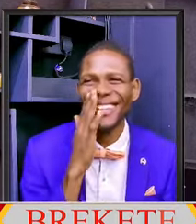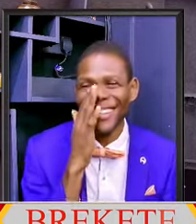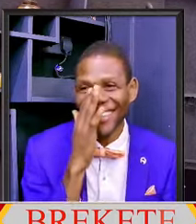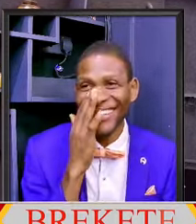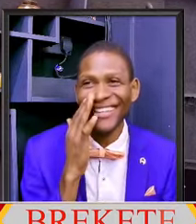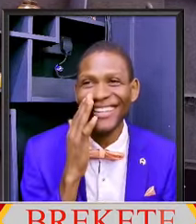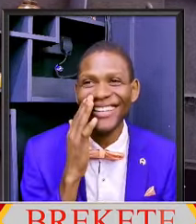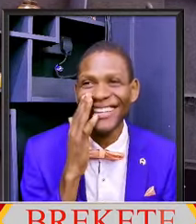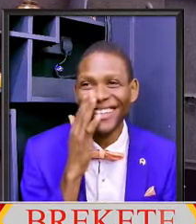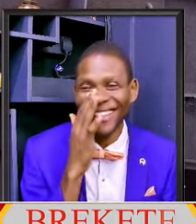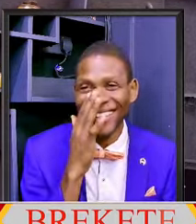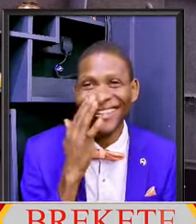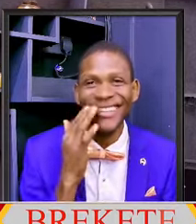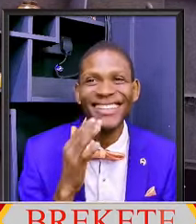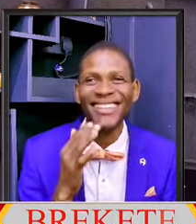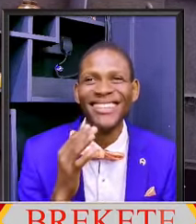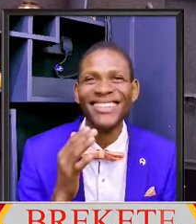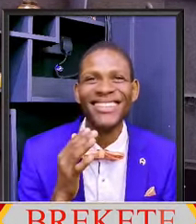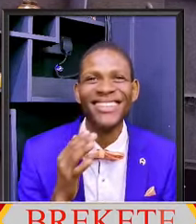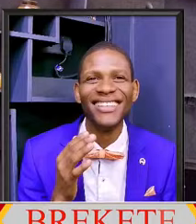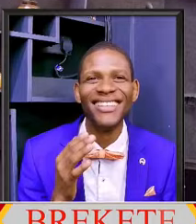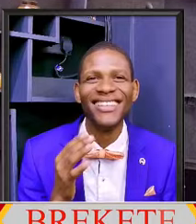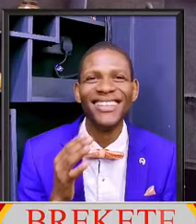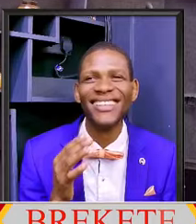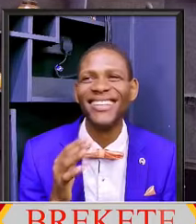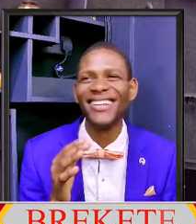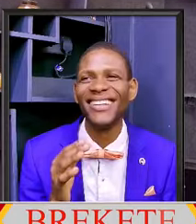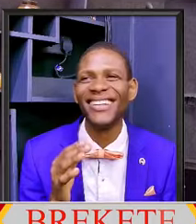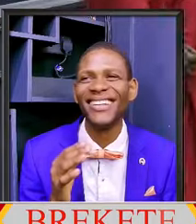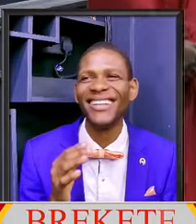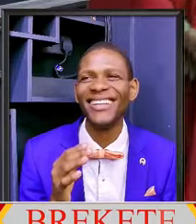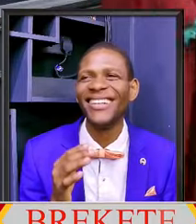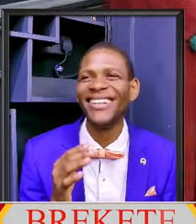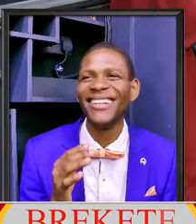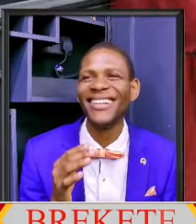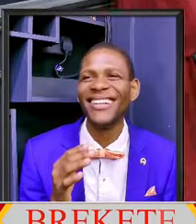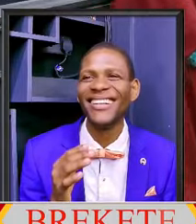Two. Three.